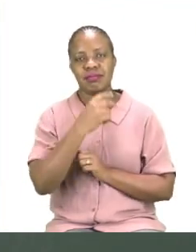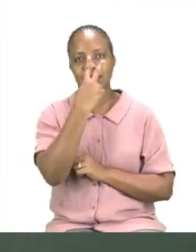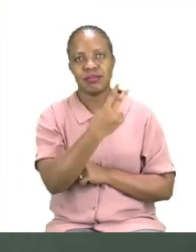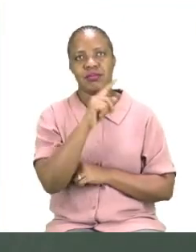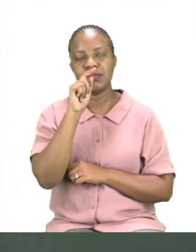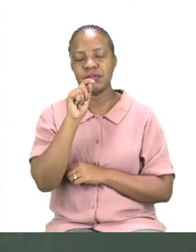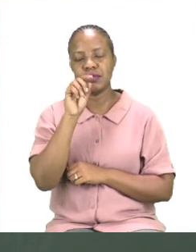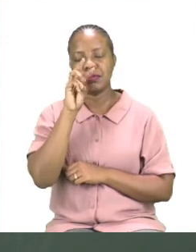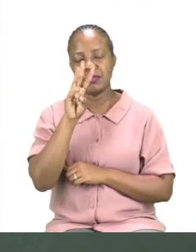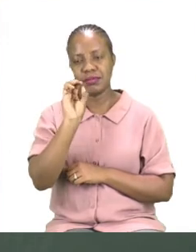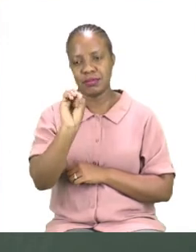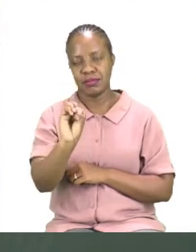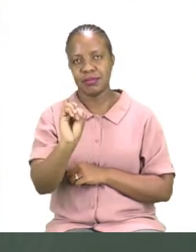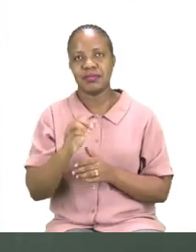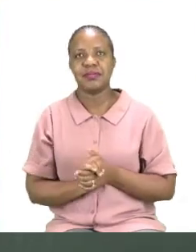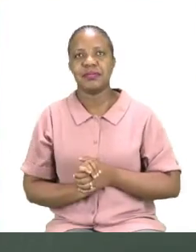is 2.